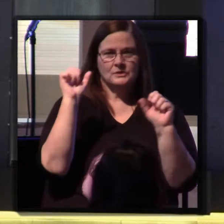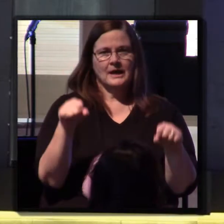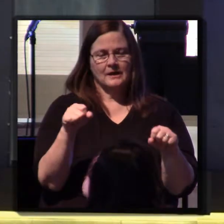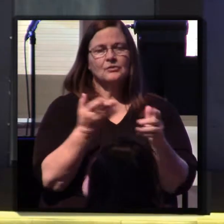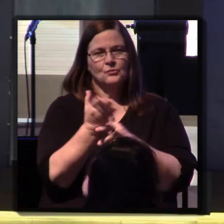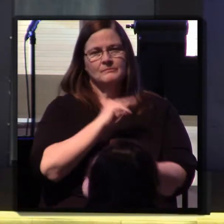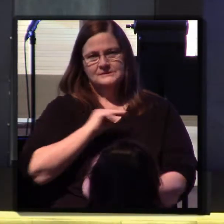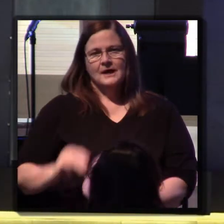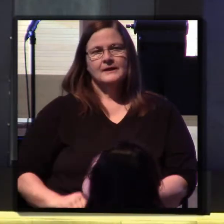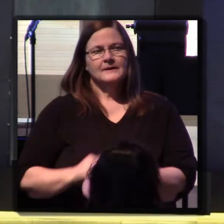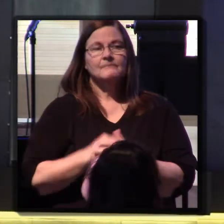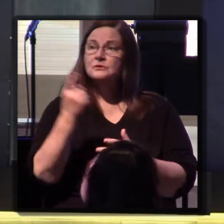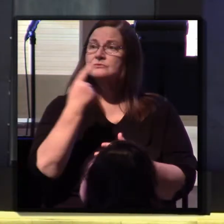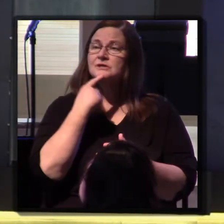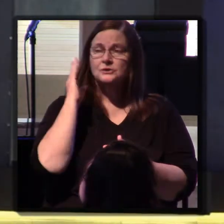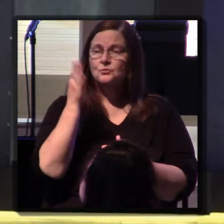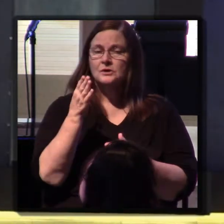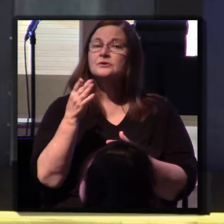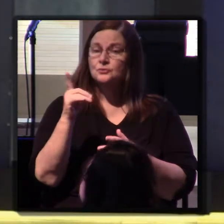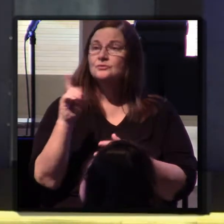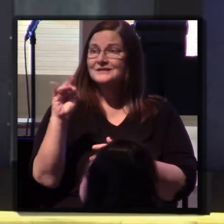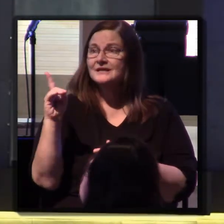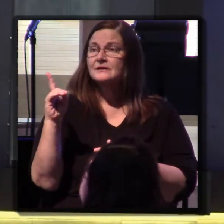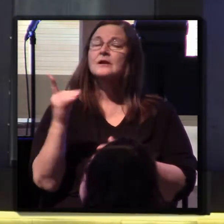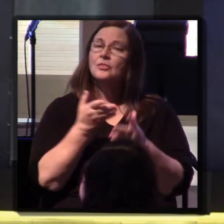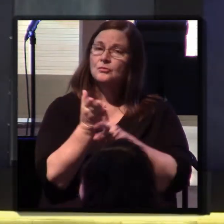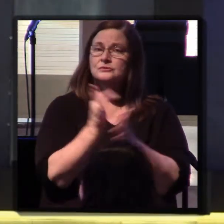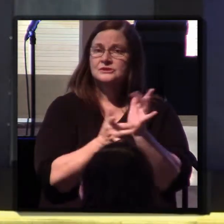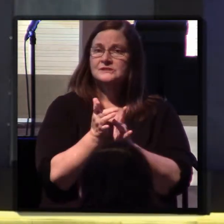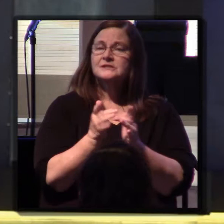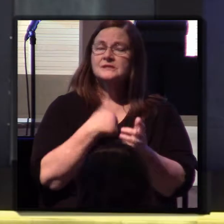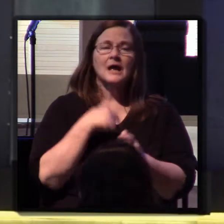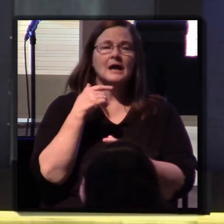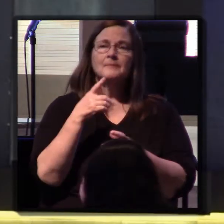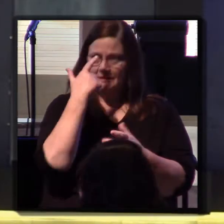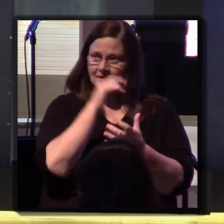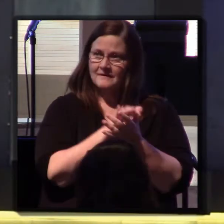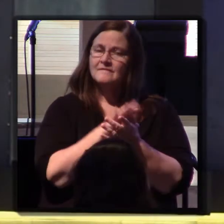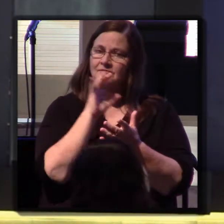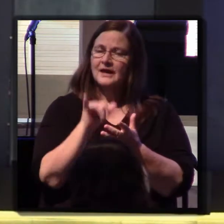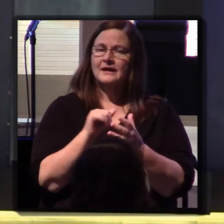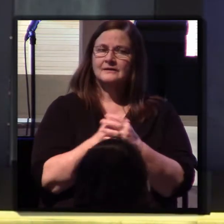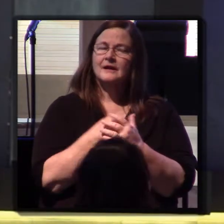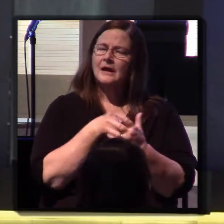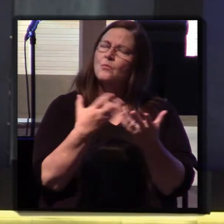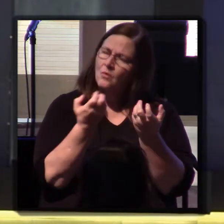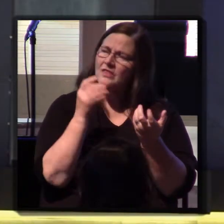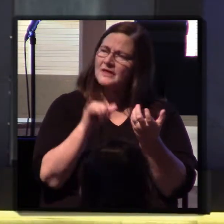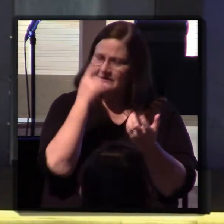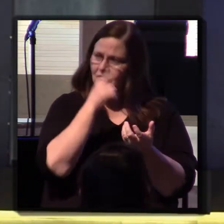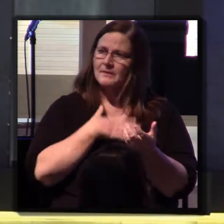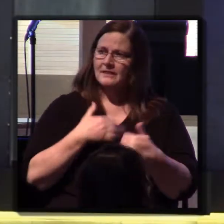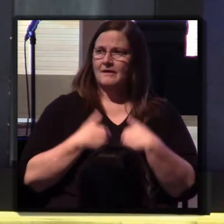do for me to break that cycle, but you can in the Messiah. You said you would do it. You did it in the person